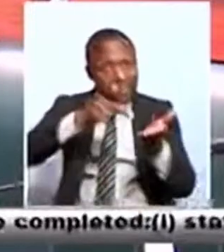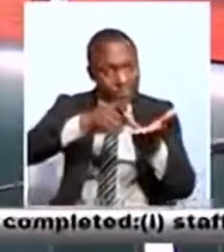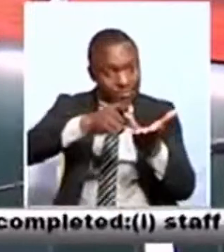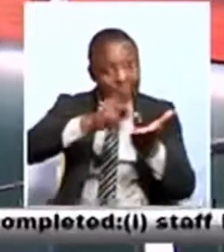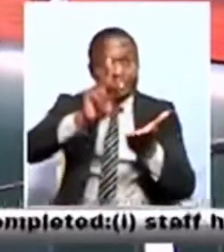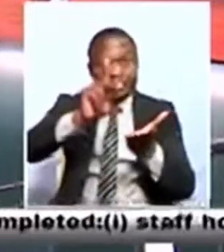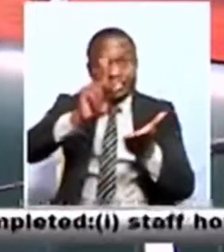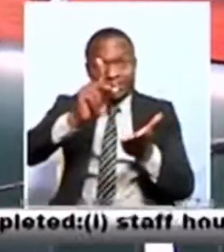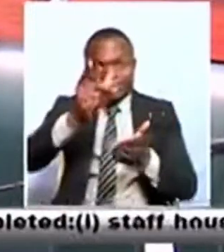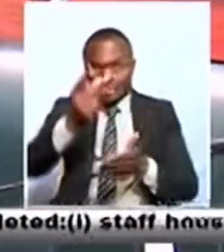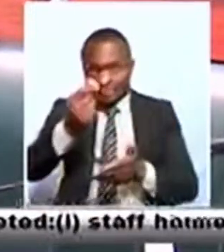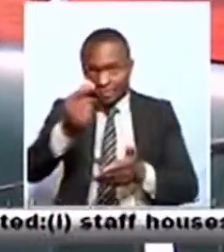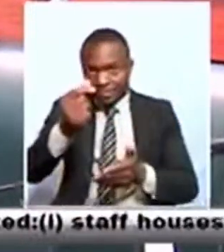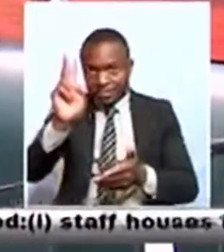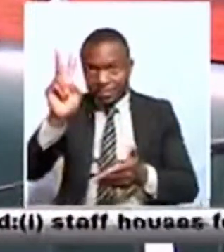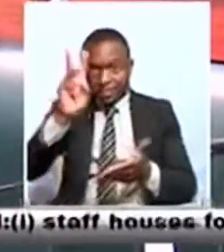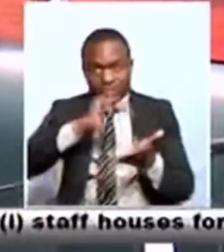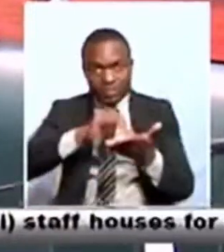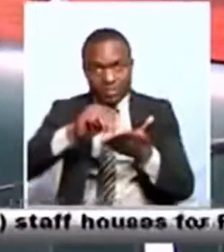amount of